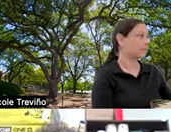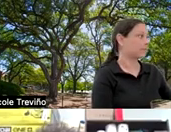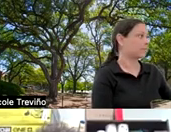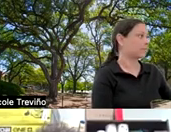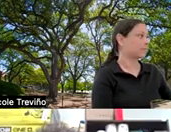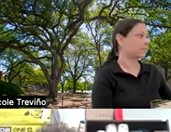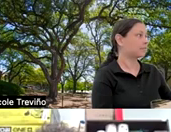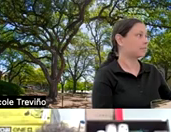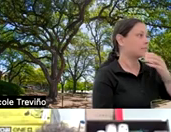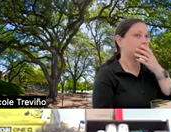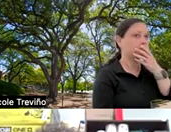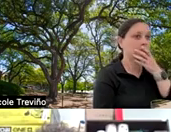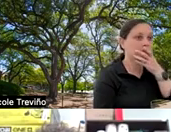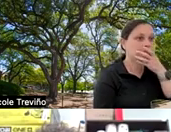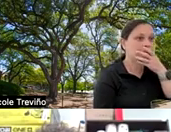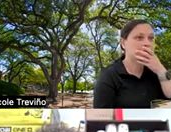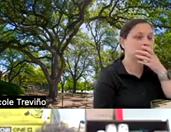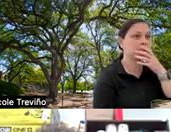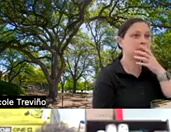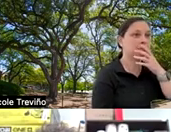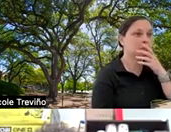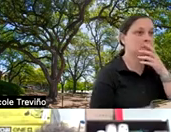So I just want to, Raquel, go ahead.